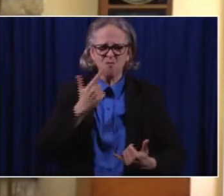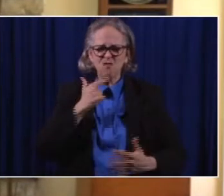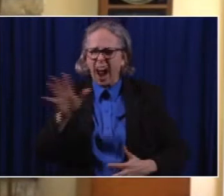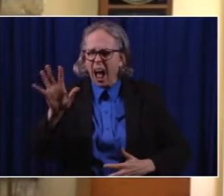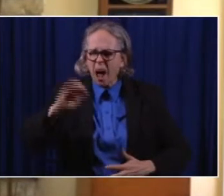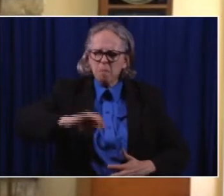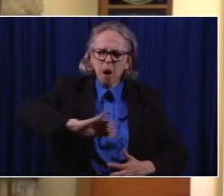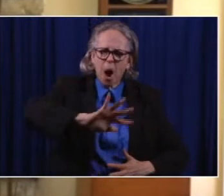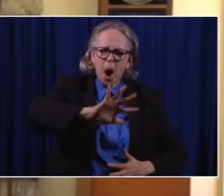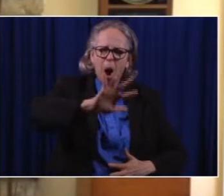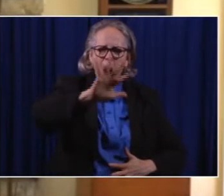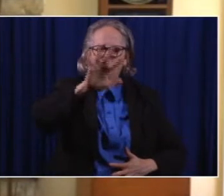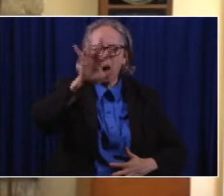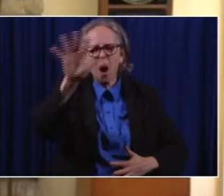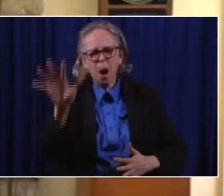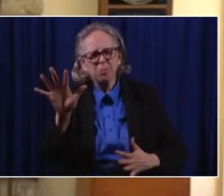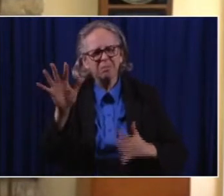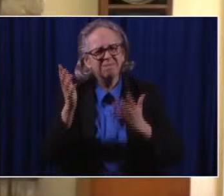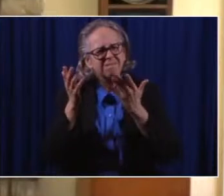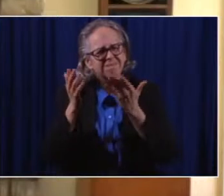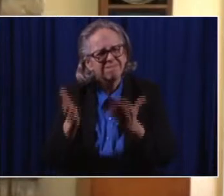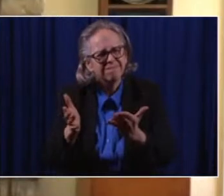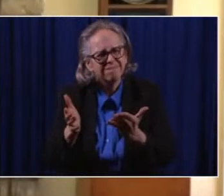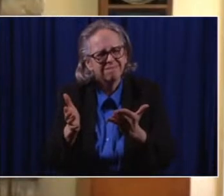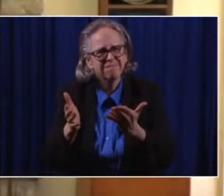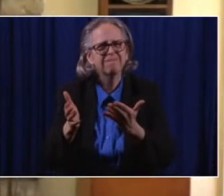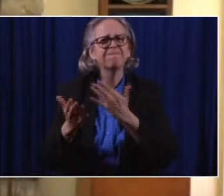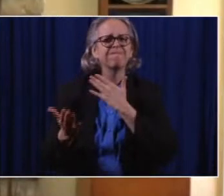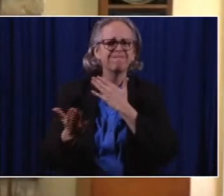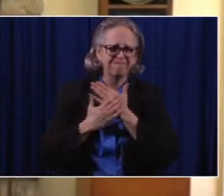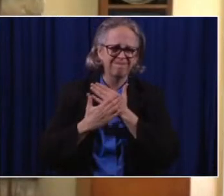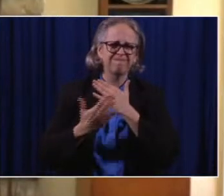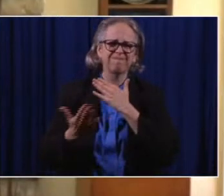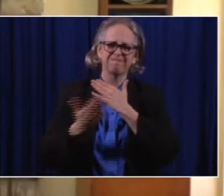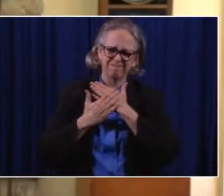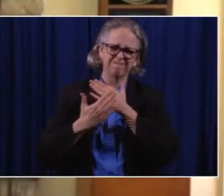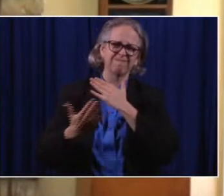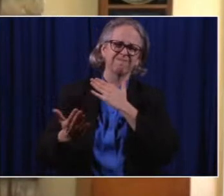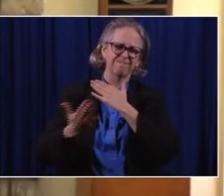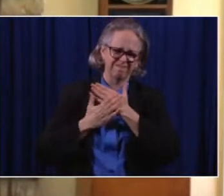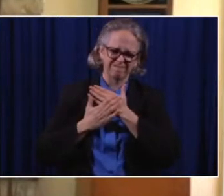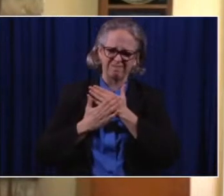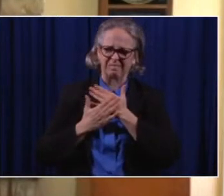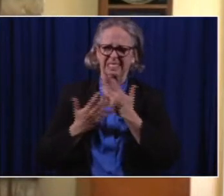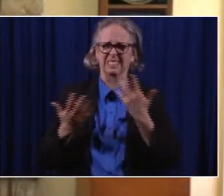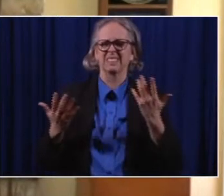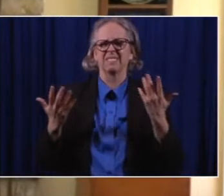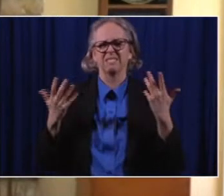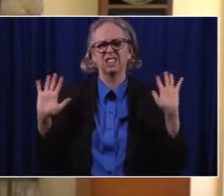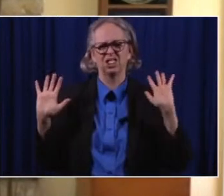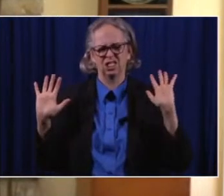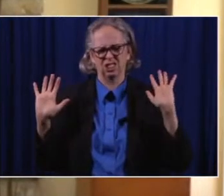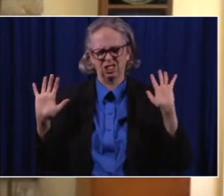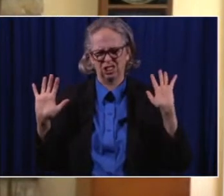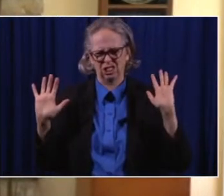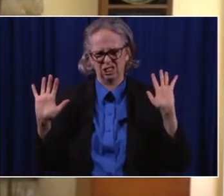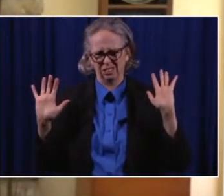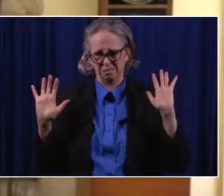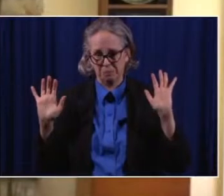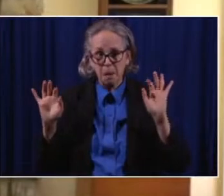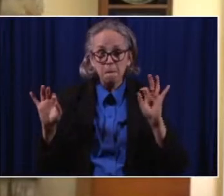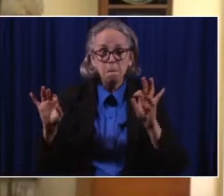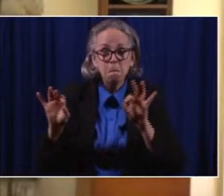the value probably of these color code is not really as significant. Getting